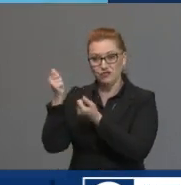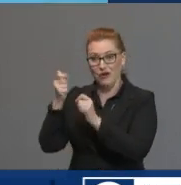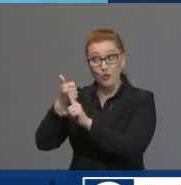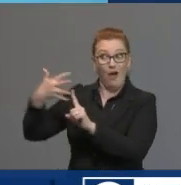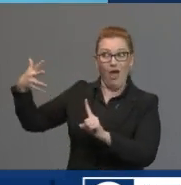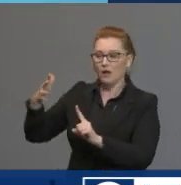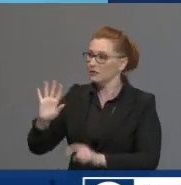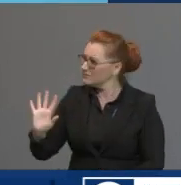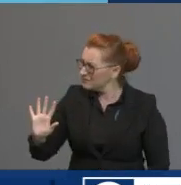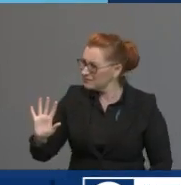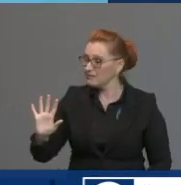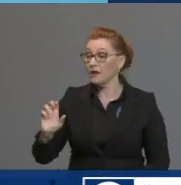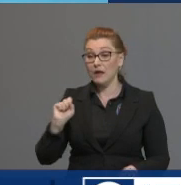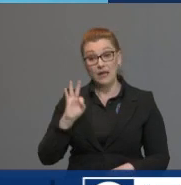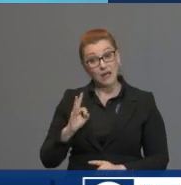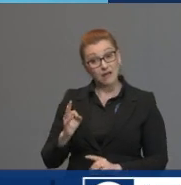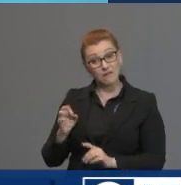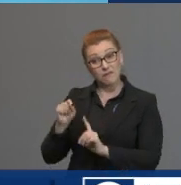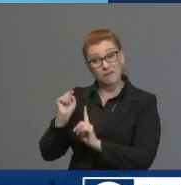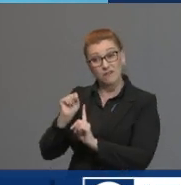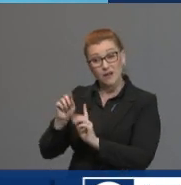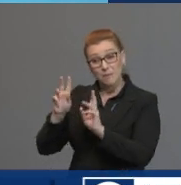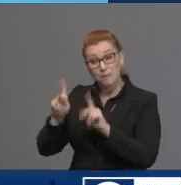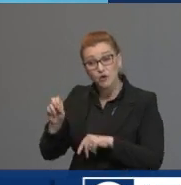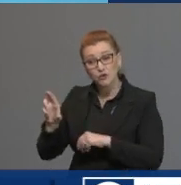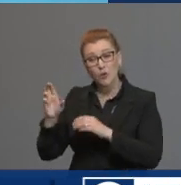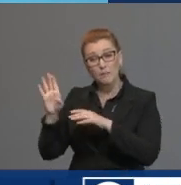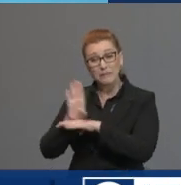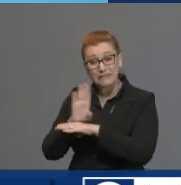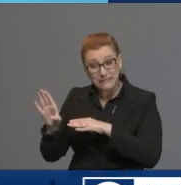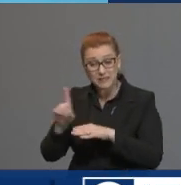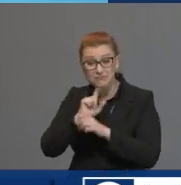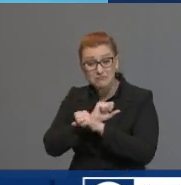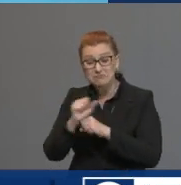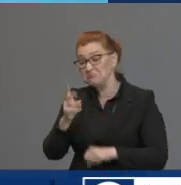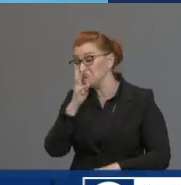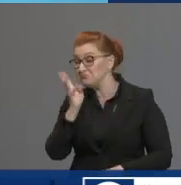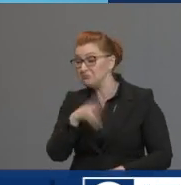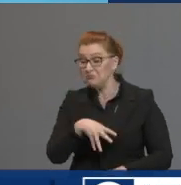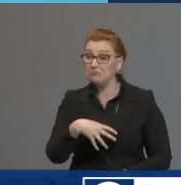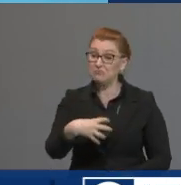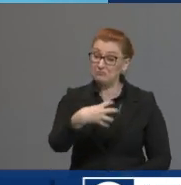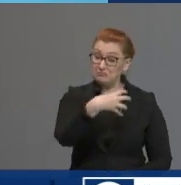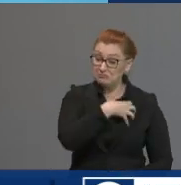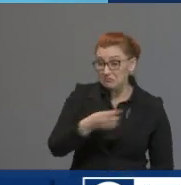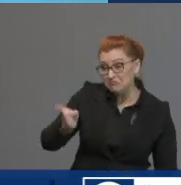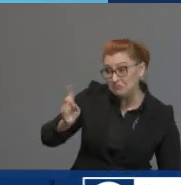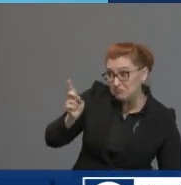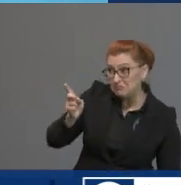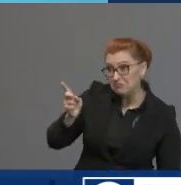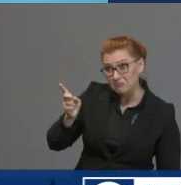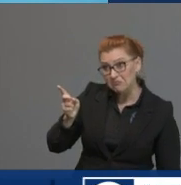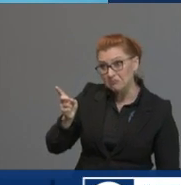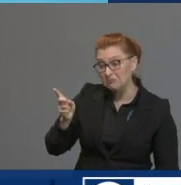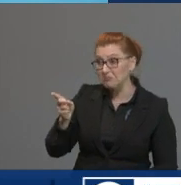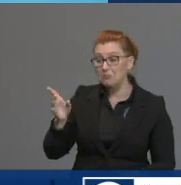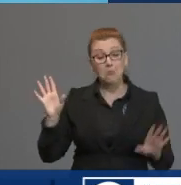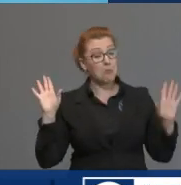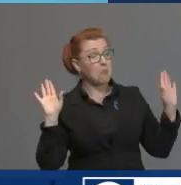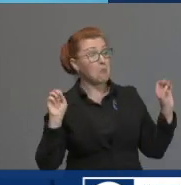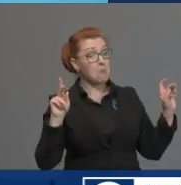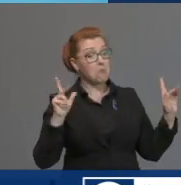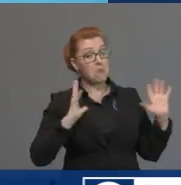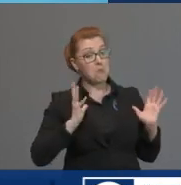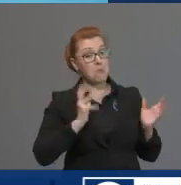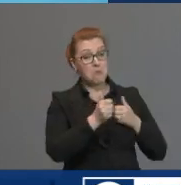if someone does do that and law enforcement indicates to them that's the wrong thing to do and they say,